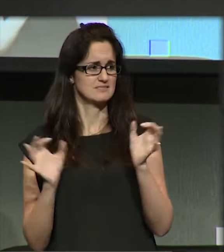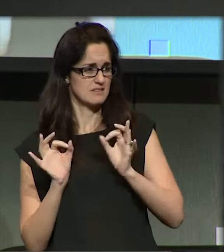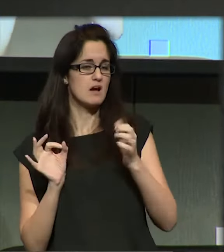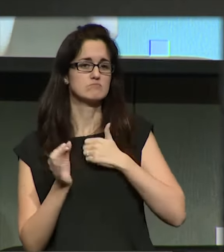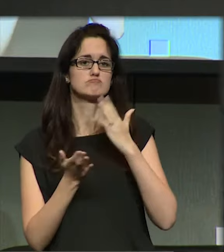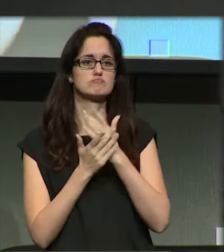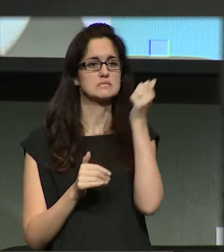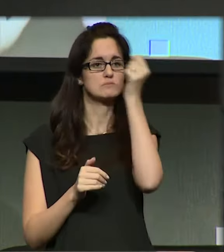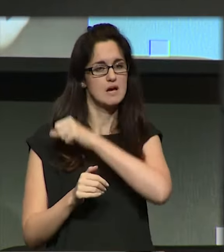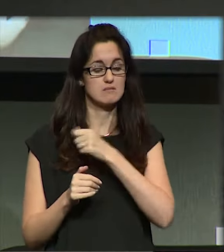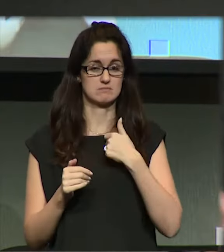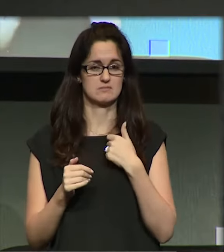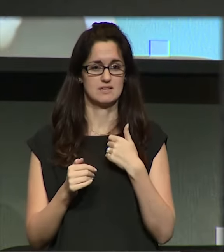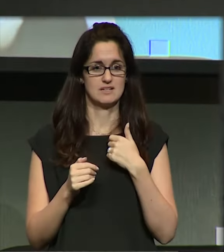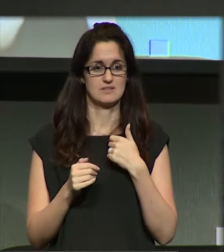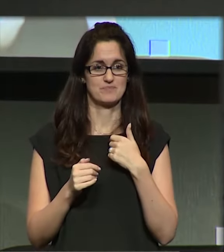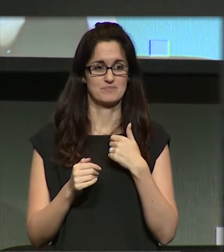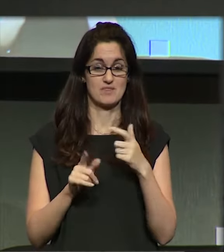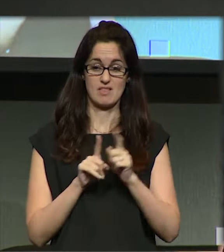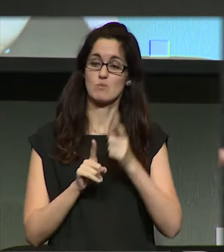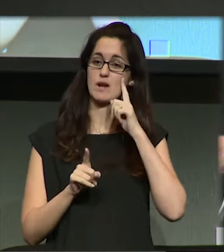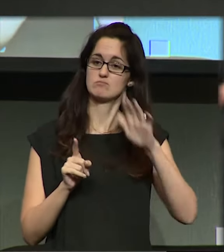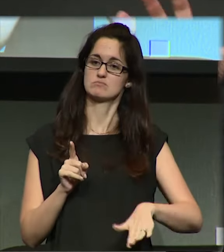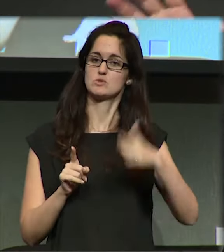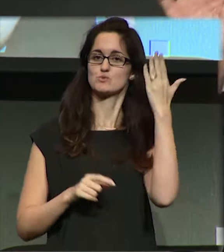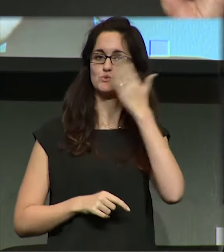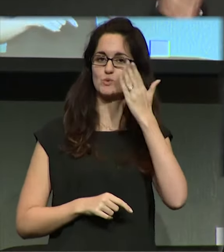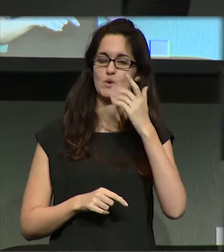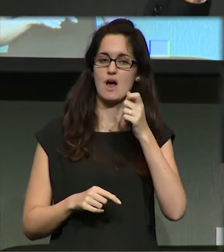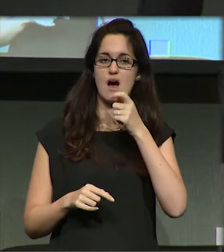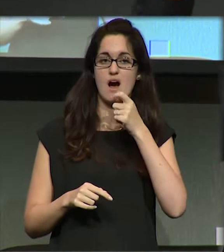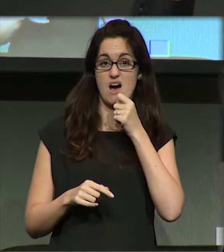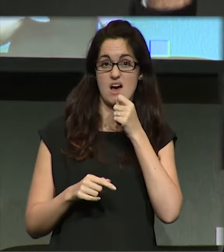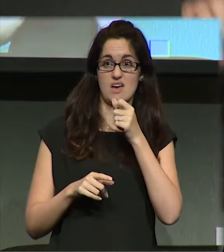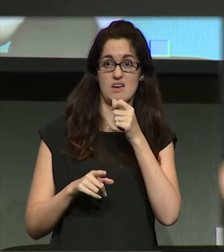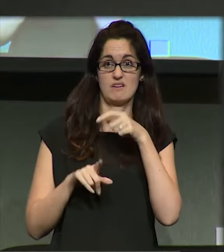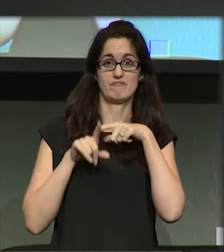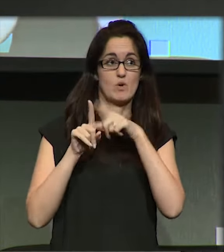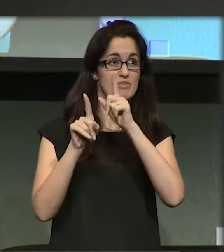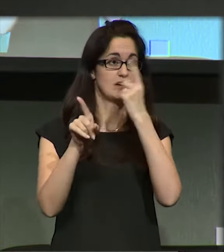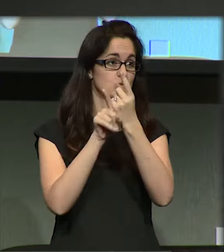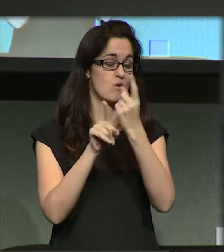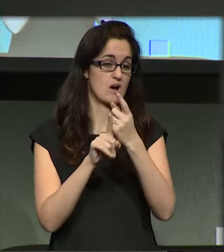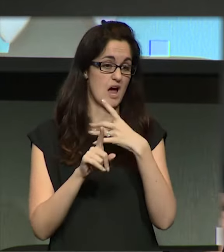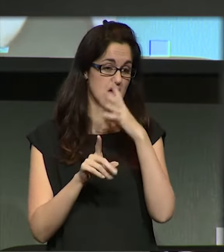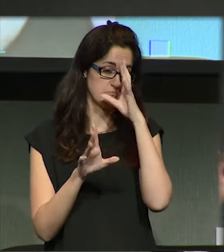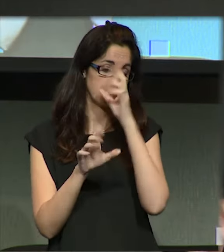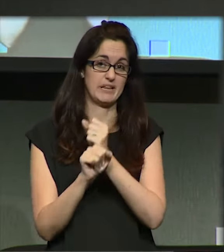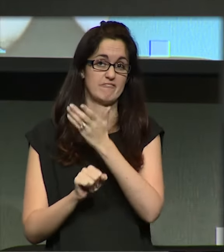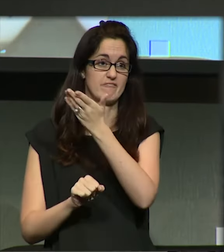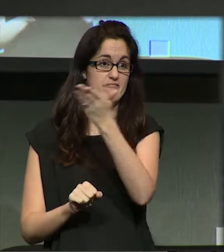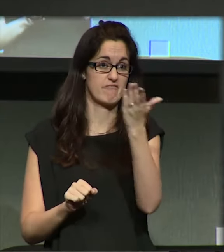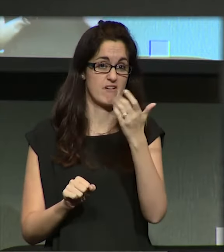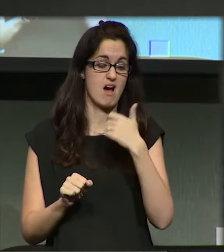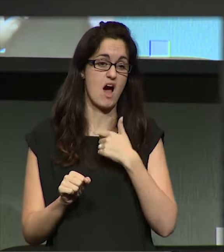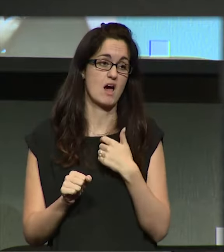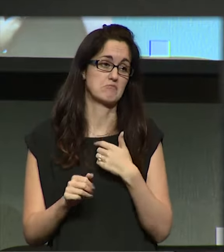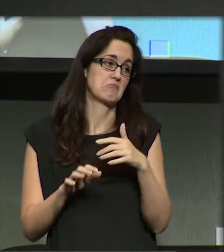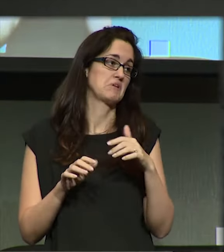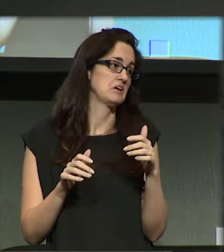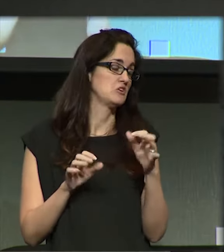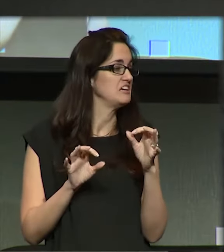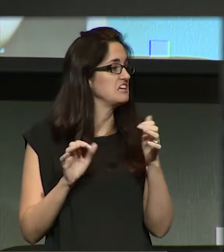because I kind of ran to a script that could have told me to only believe that this was good enough for me. I realized I'd been sold short by teachers who probably